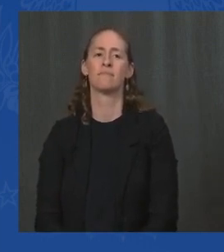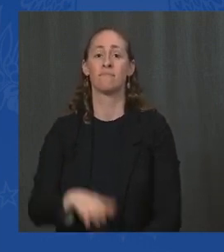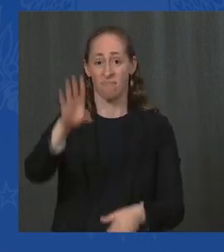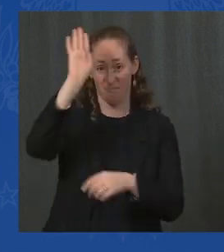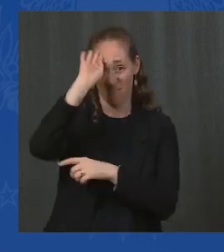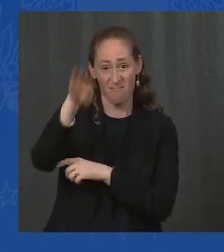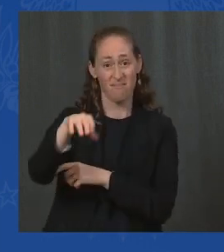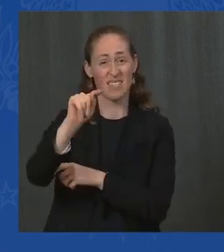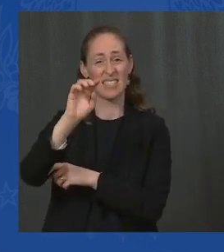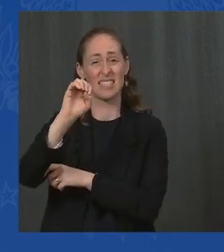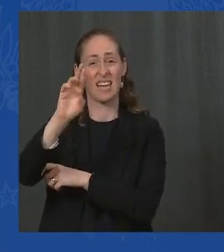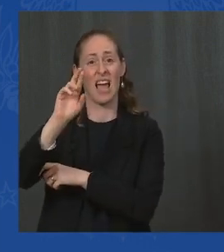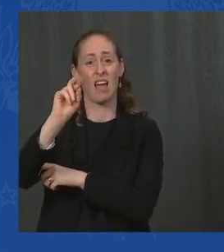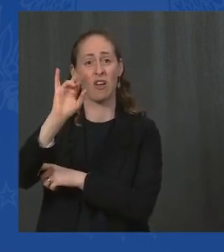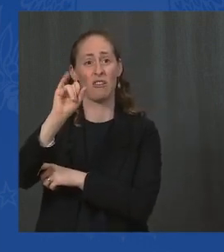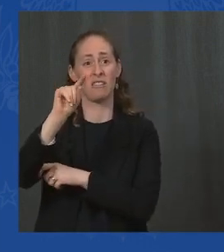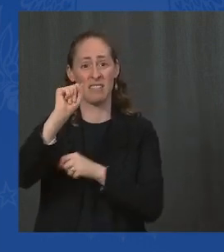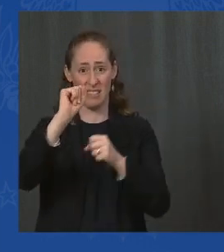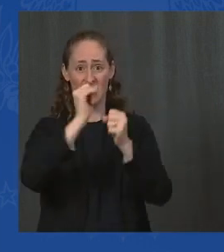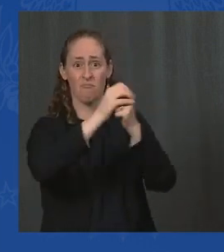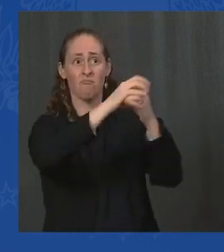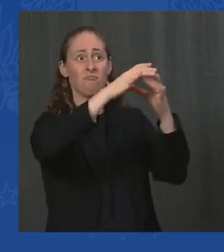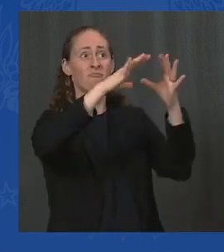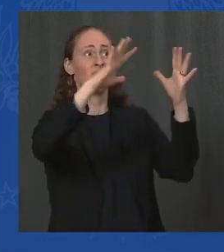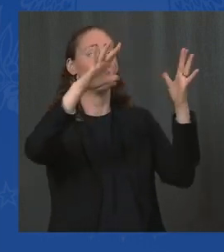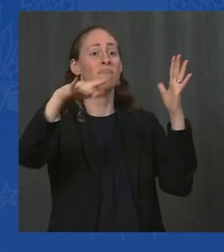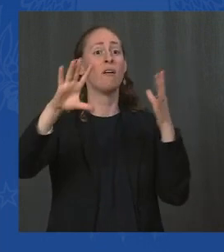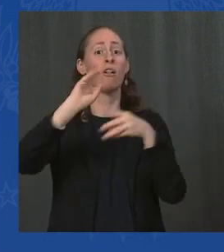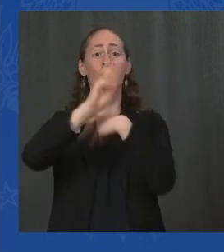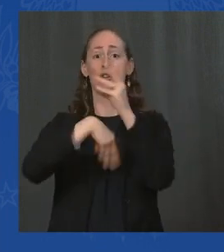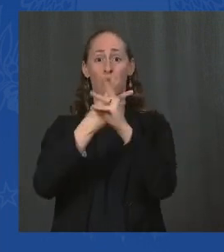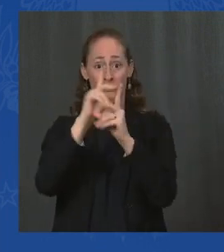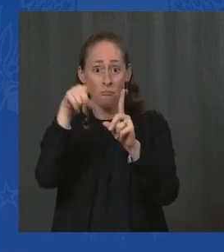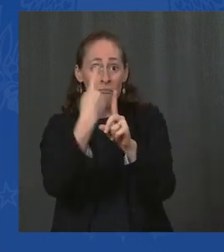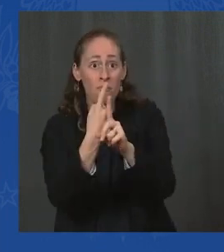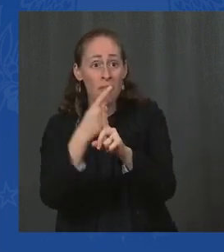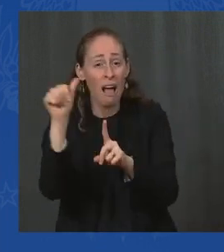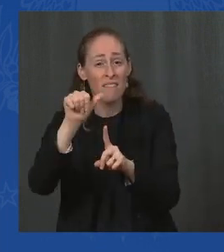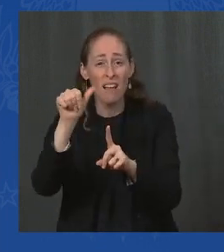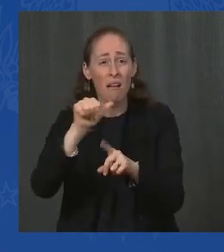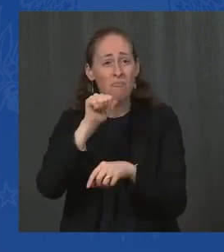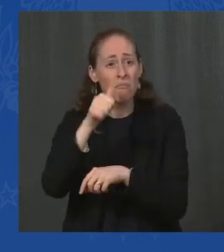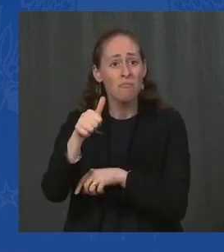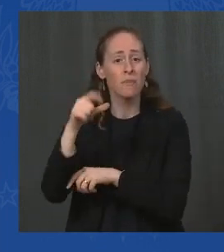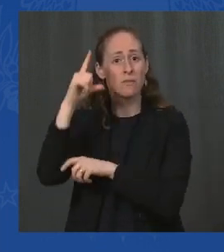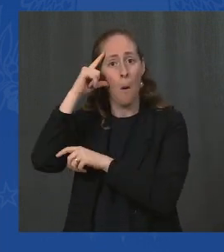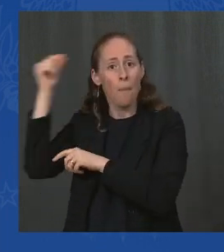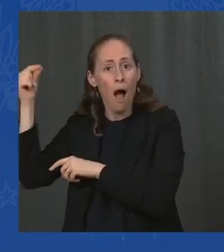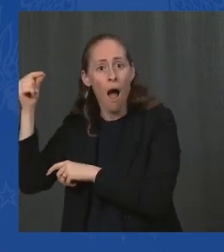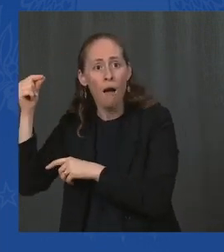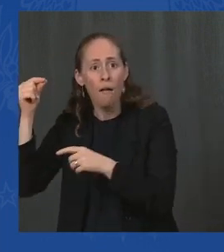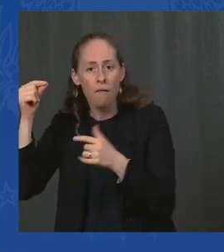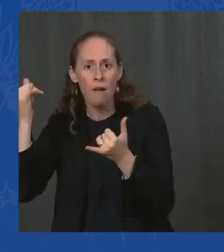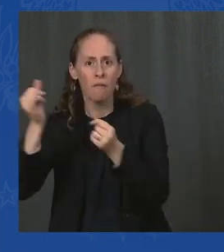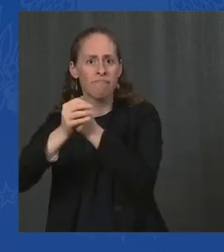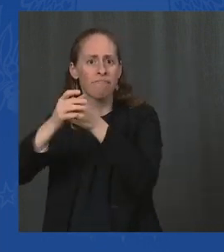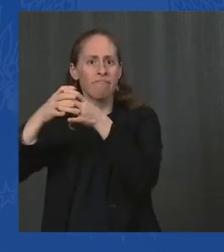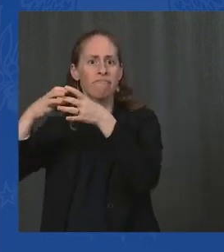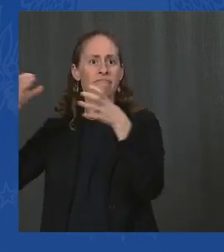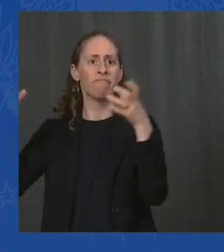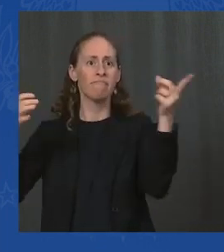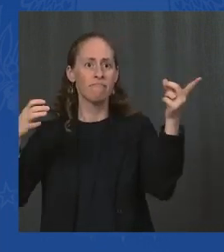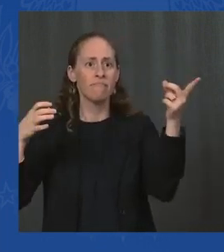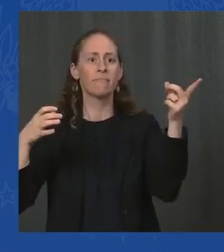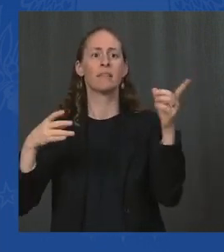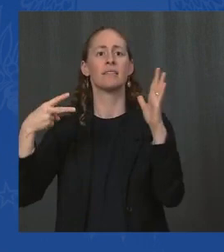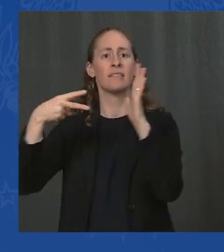Afghanistan. We face threats from al-Shabaab in Somalia, al-Qaeda affiliates in Syria and the Arabian